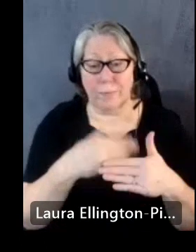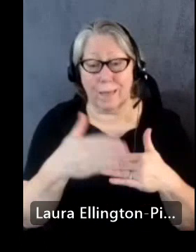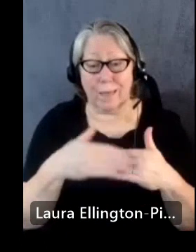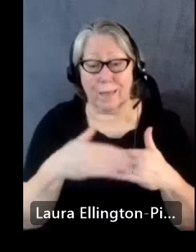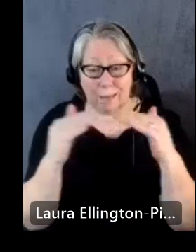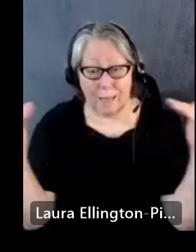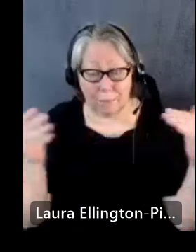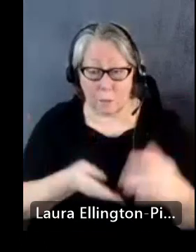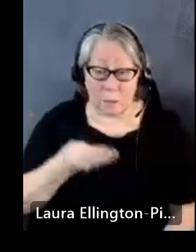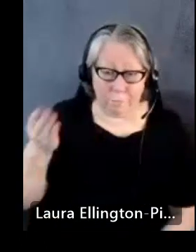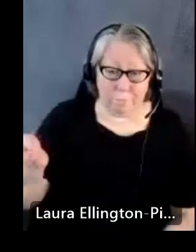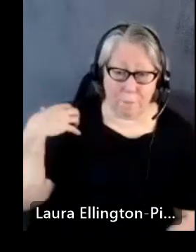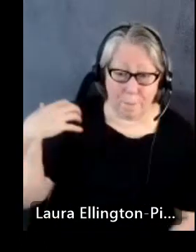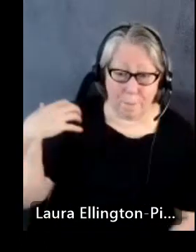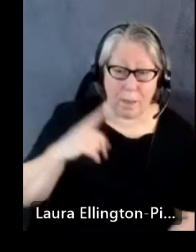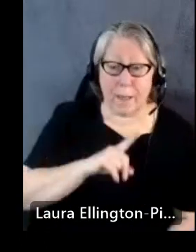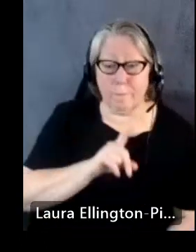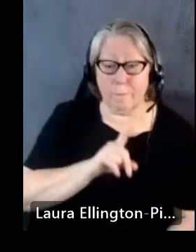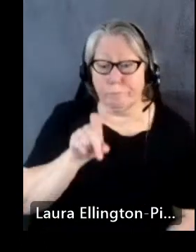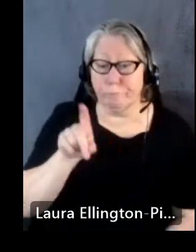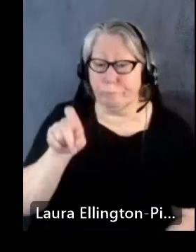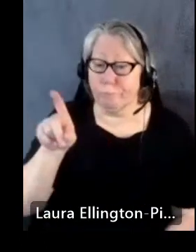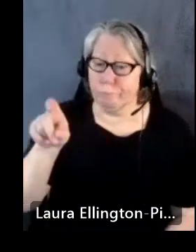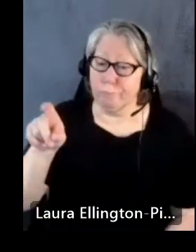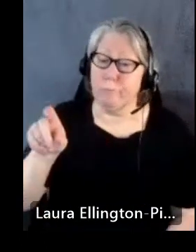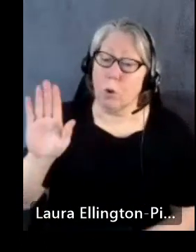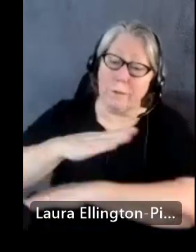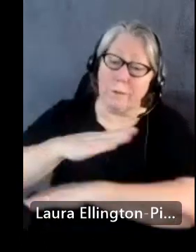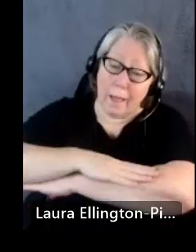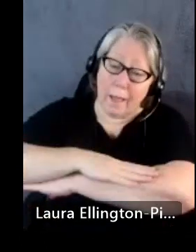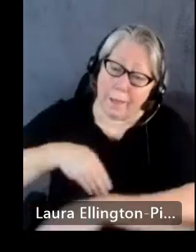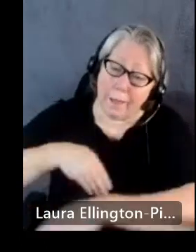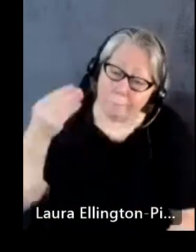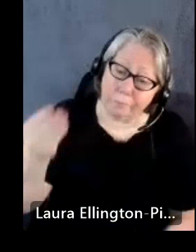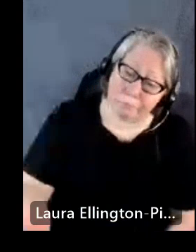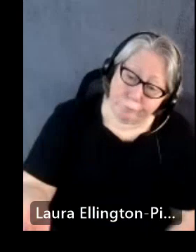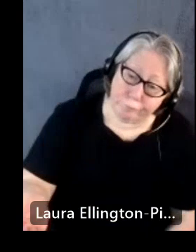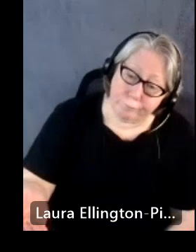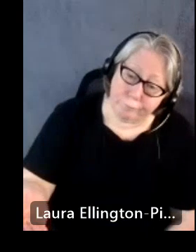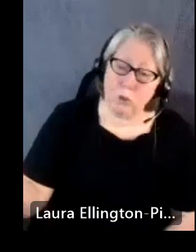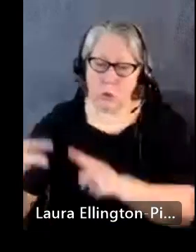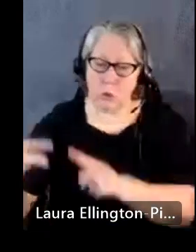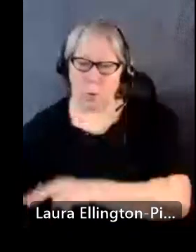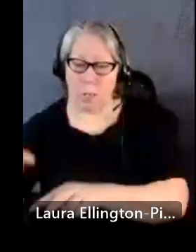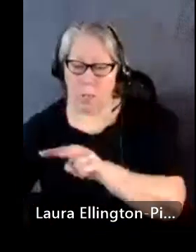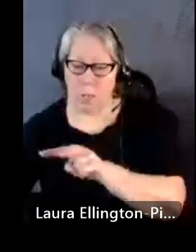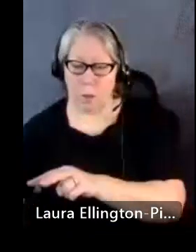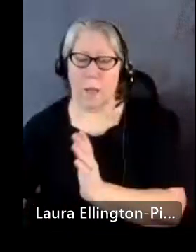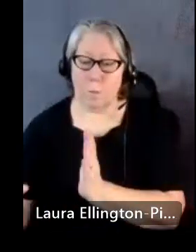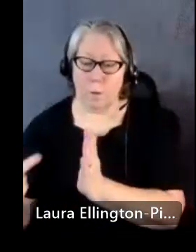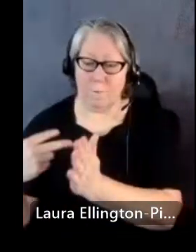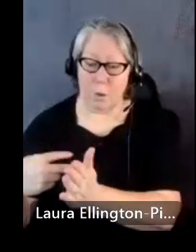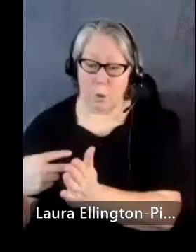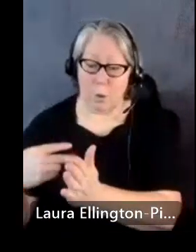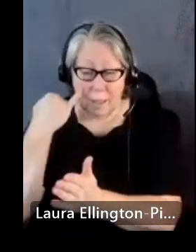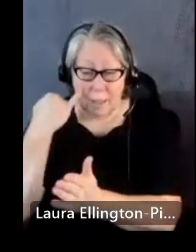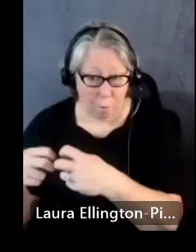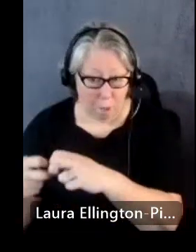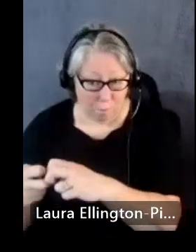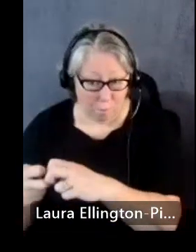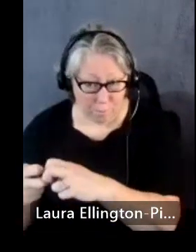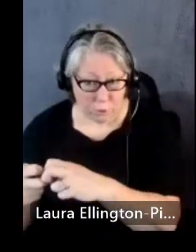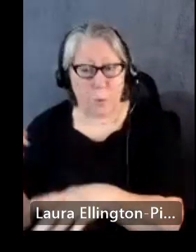it to my boss. I'm going to walk it over to his desk or her desk, and she's going to take a look at it, and she's going to review it. And if she has problems with it, she's going to